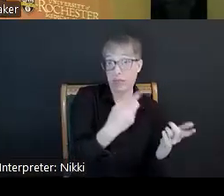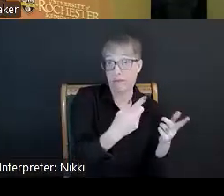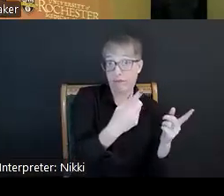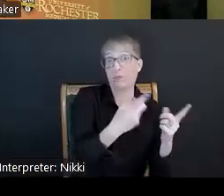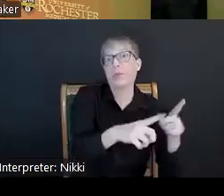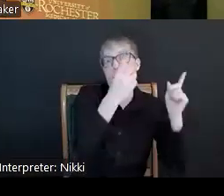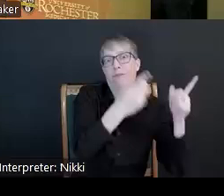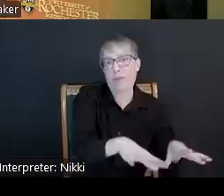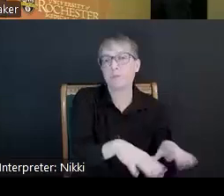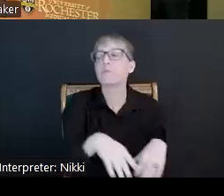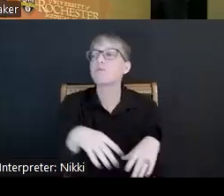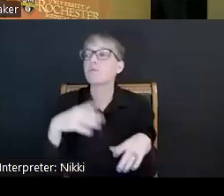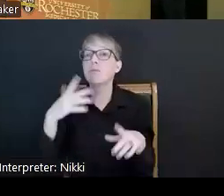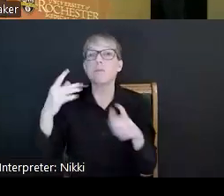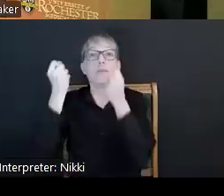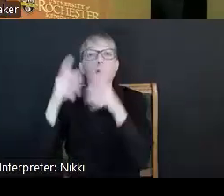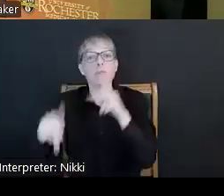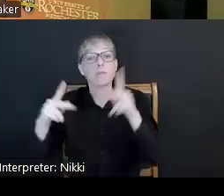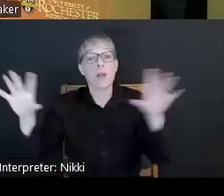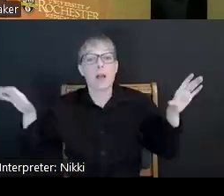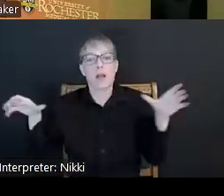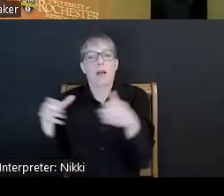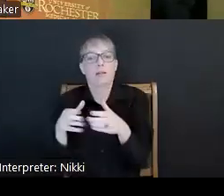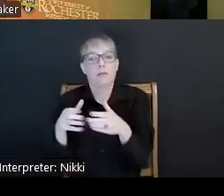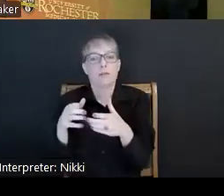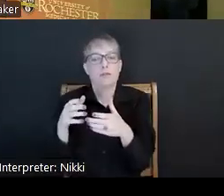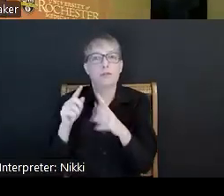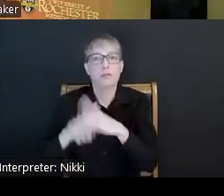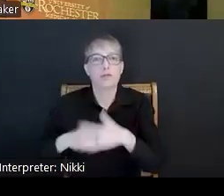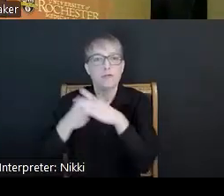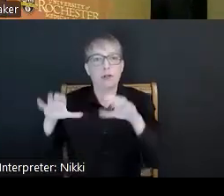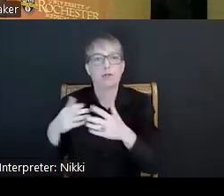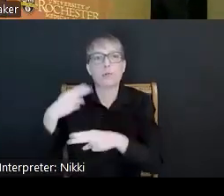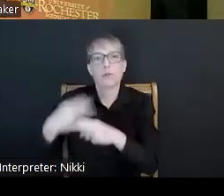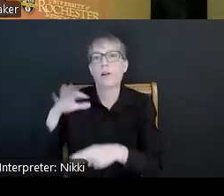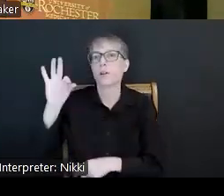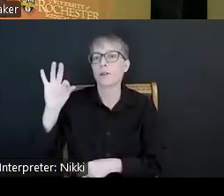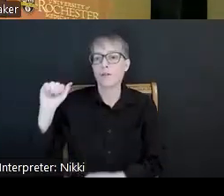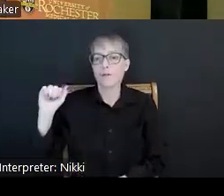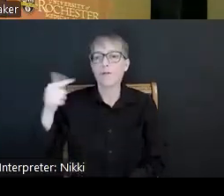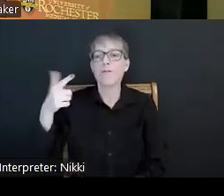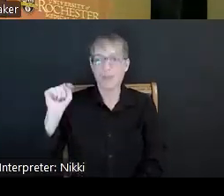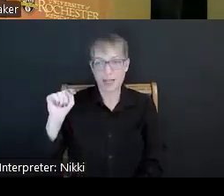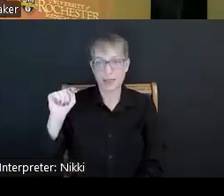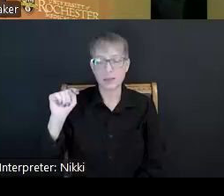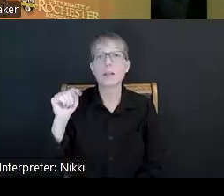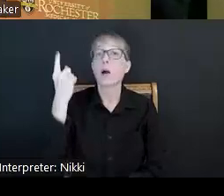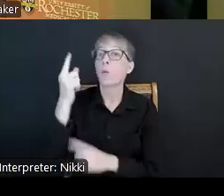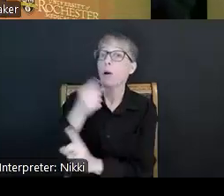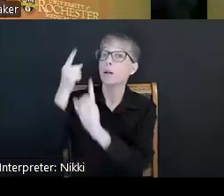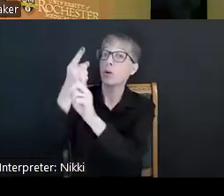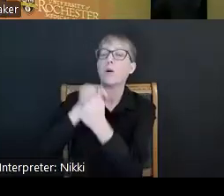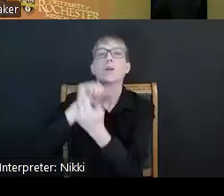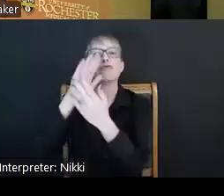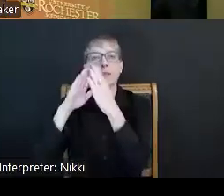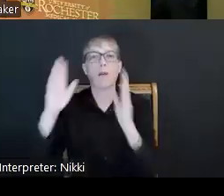gymnasium to start a group called Fight. All of their platform is up here, but one of their biggest goals was to address housing, to